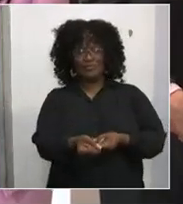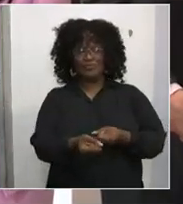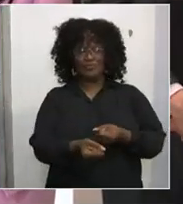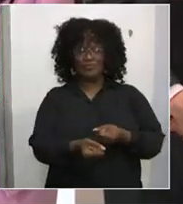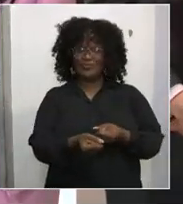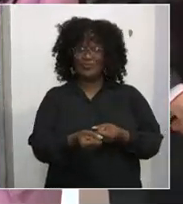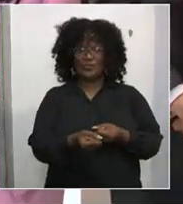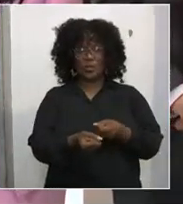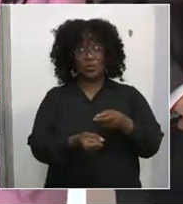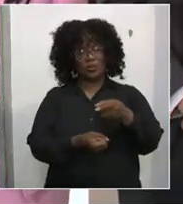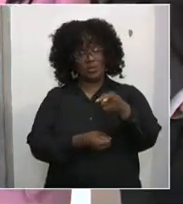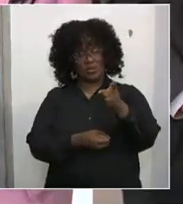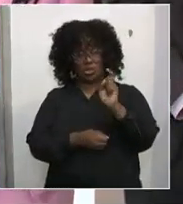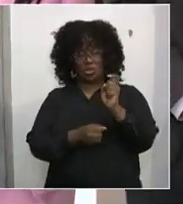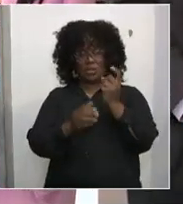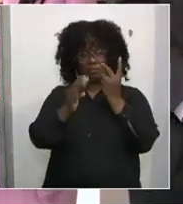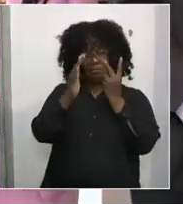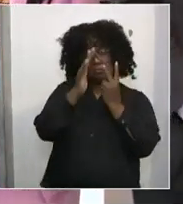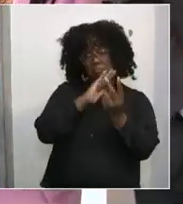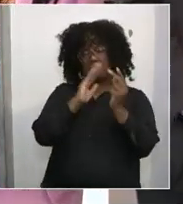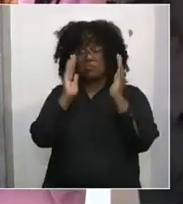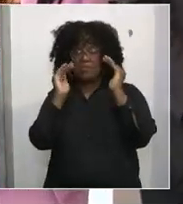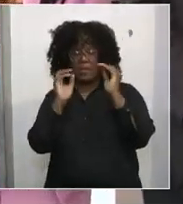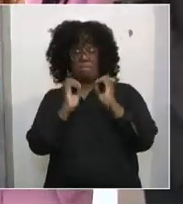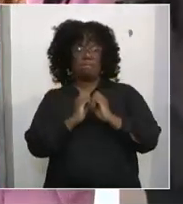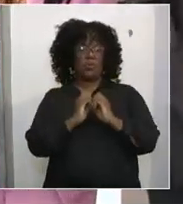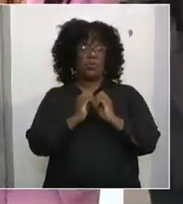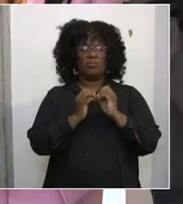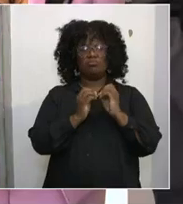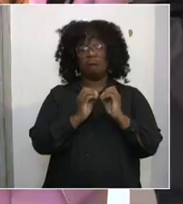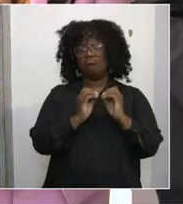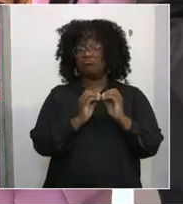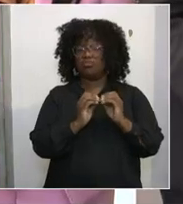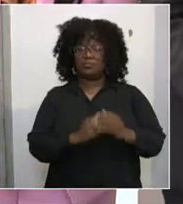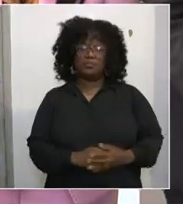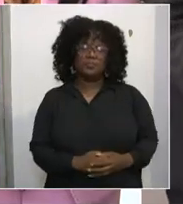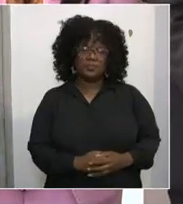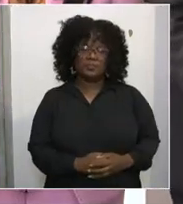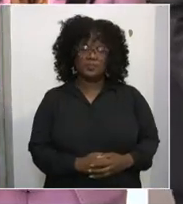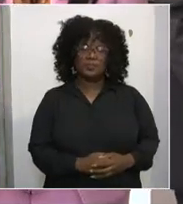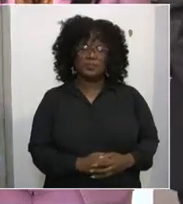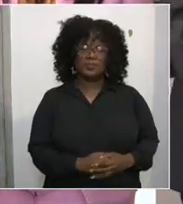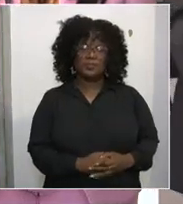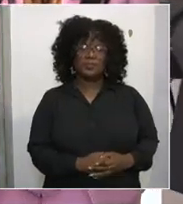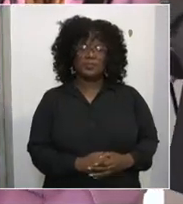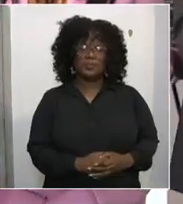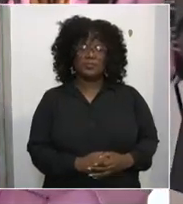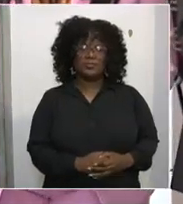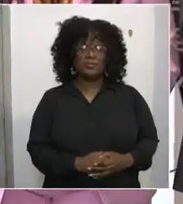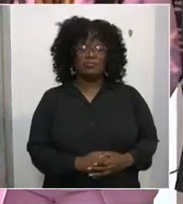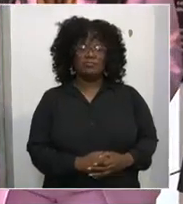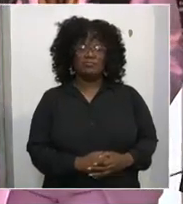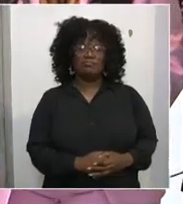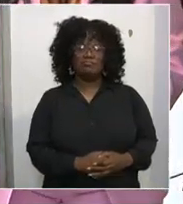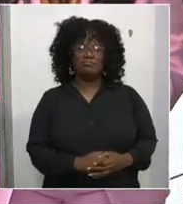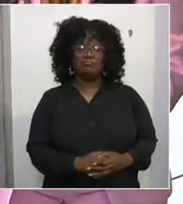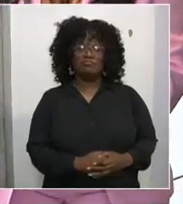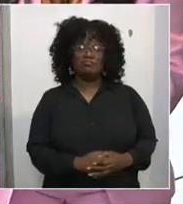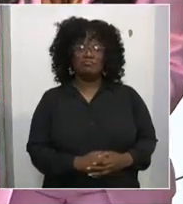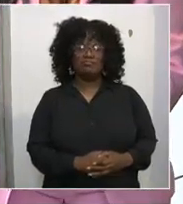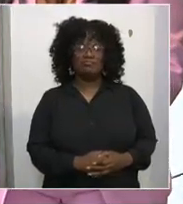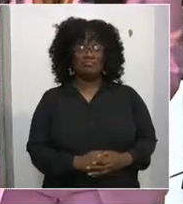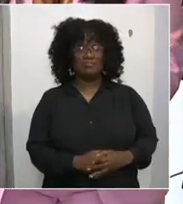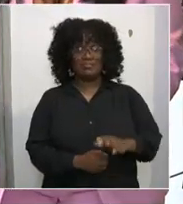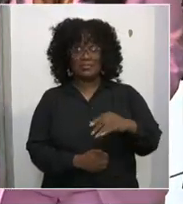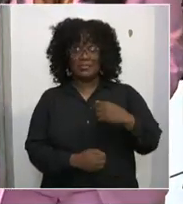that's what I would say. Expect more. And I think, we've talked, and I tried to convey this in